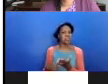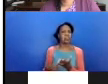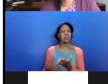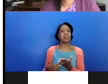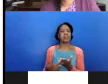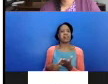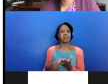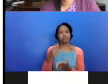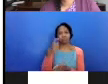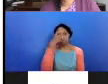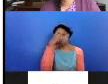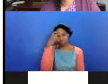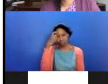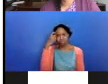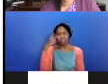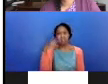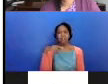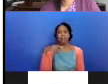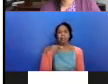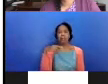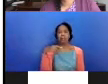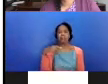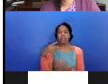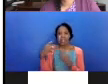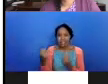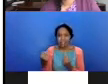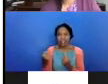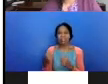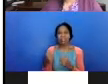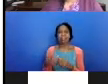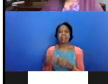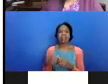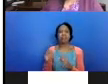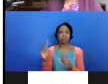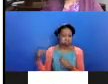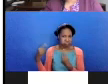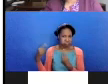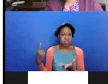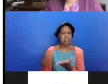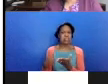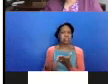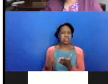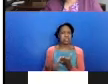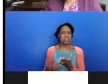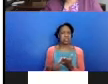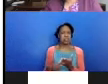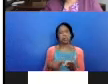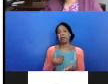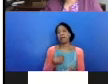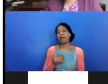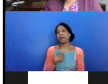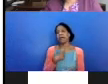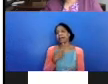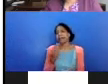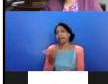and amplifying it at all in the conversations with men, I really never thought that was going to be possible because I thought part of what was